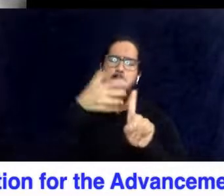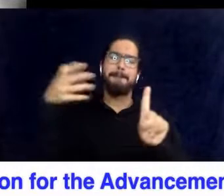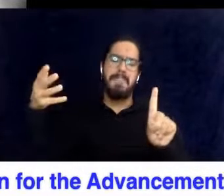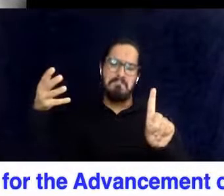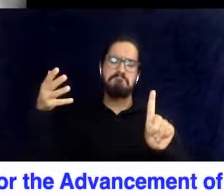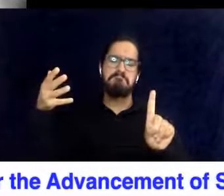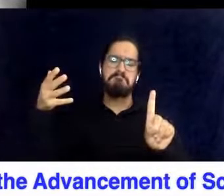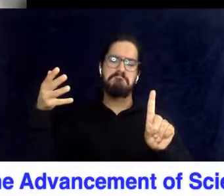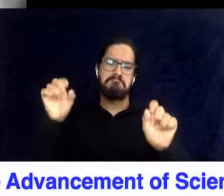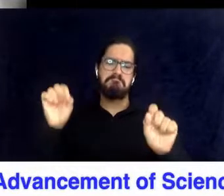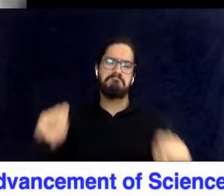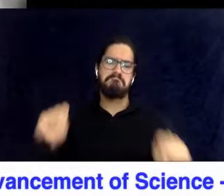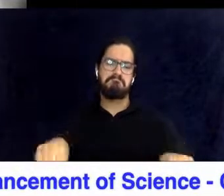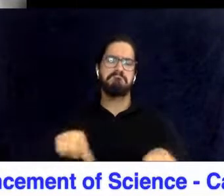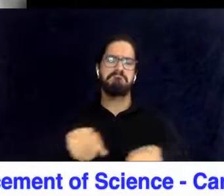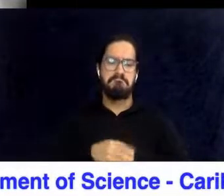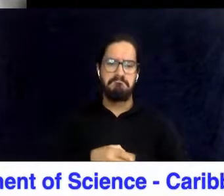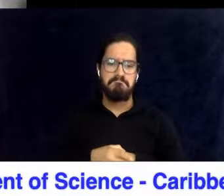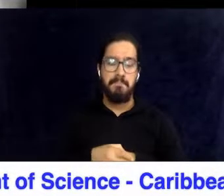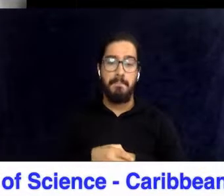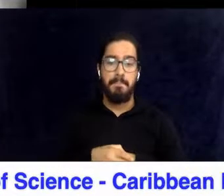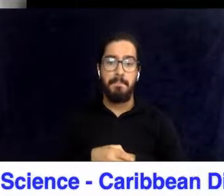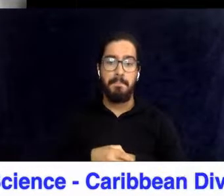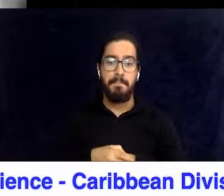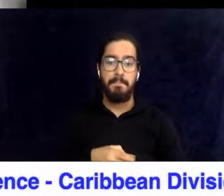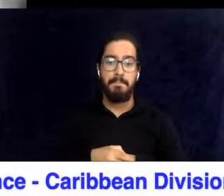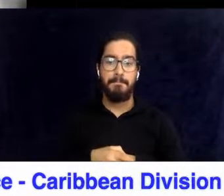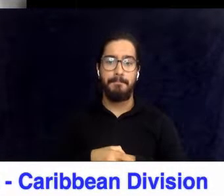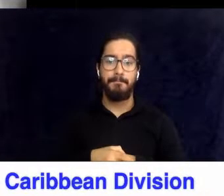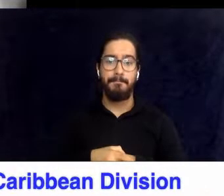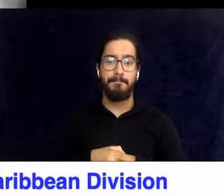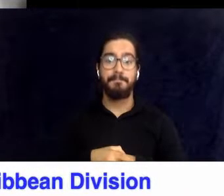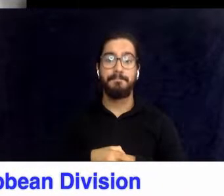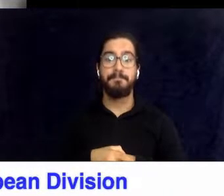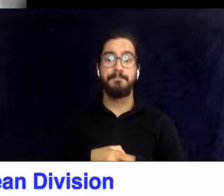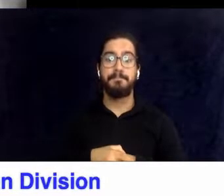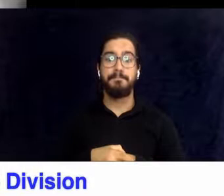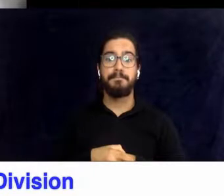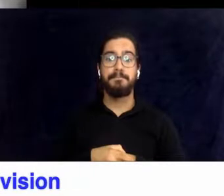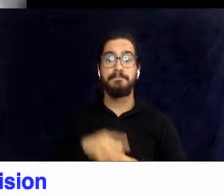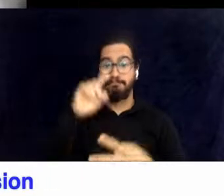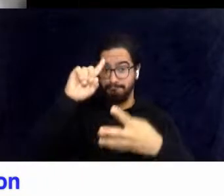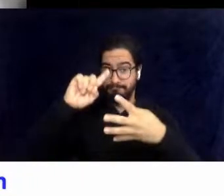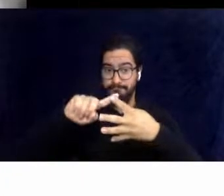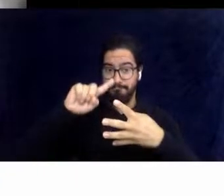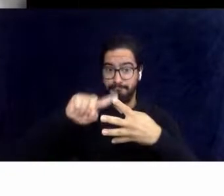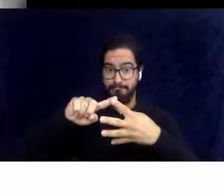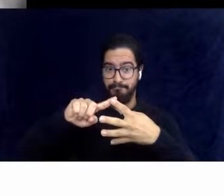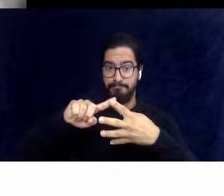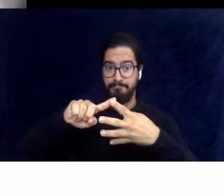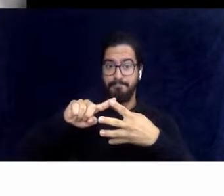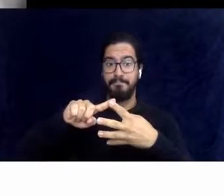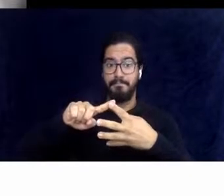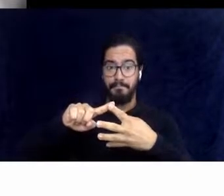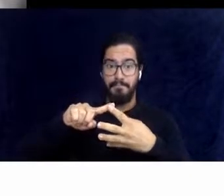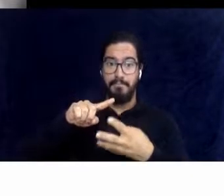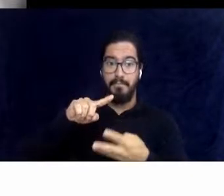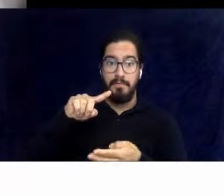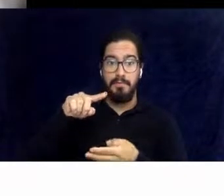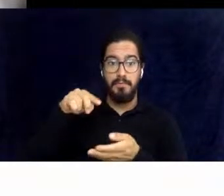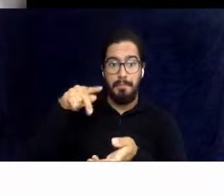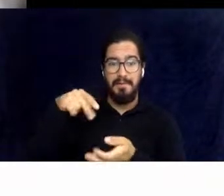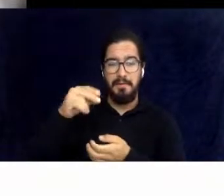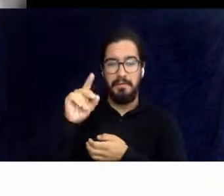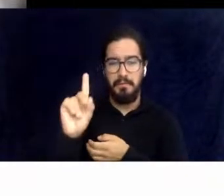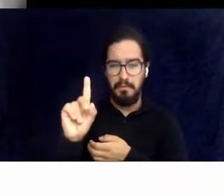the QA session. So first we'll have Dr. Yarimar Bonilla.